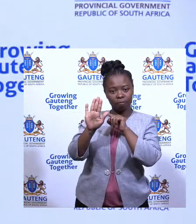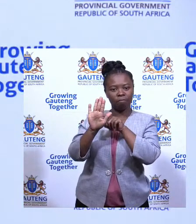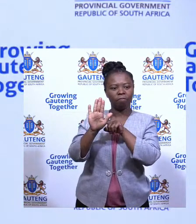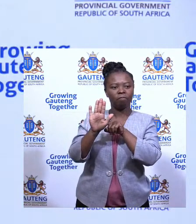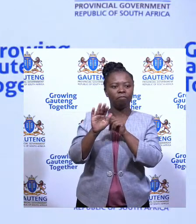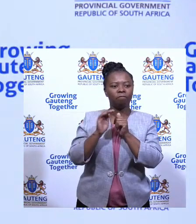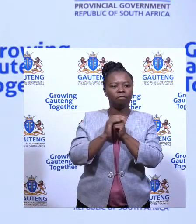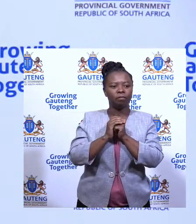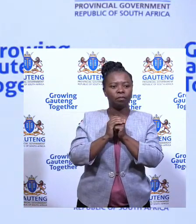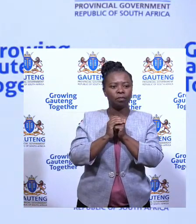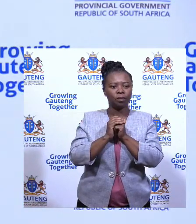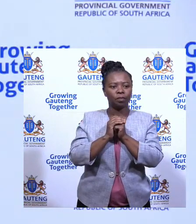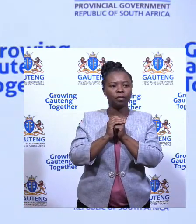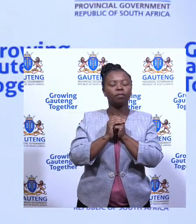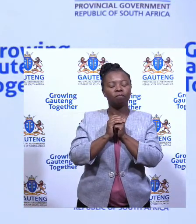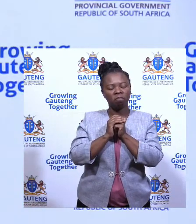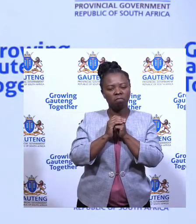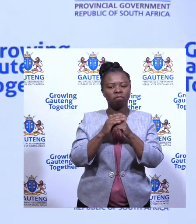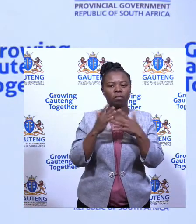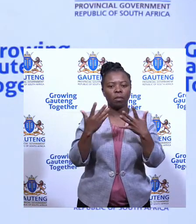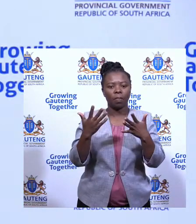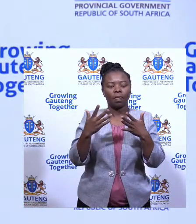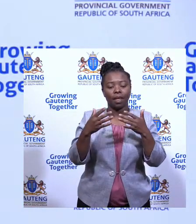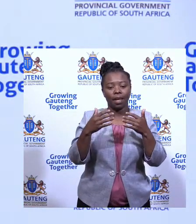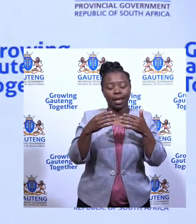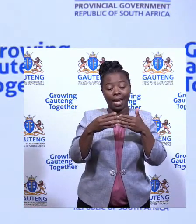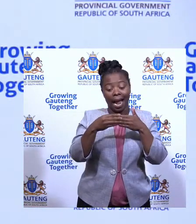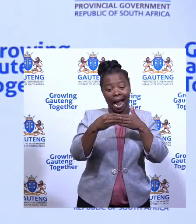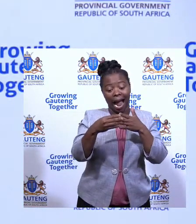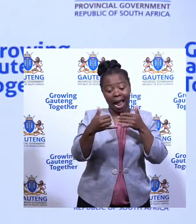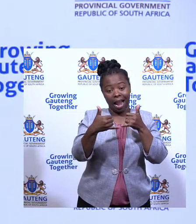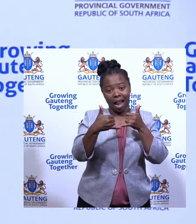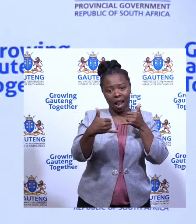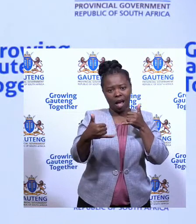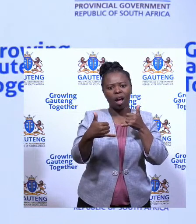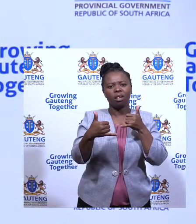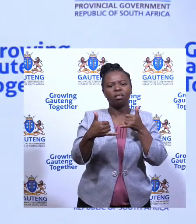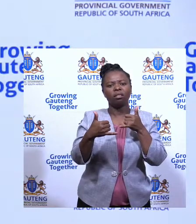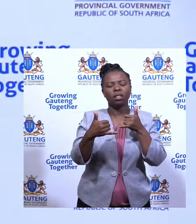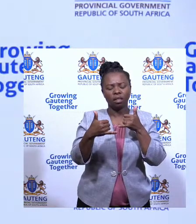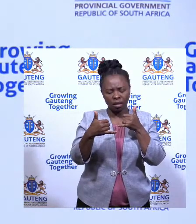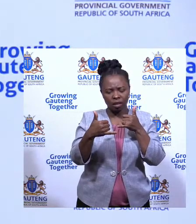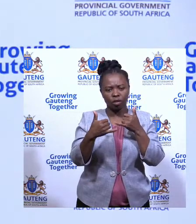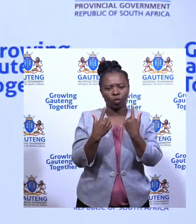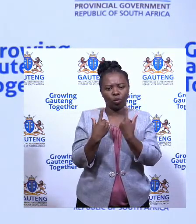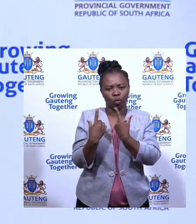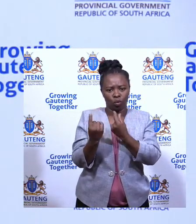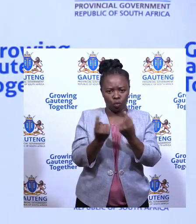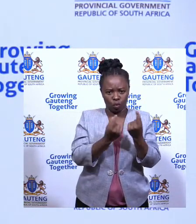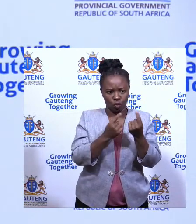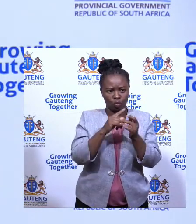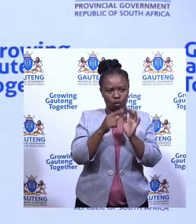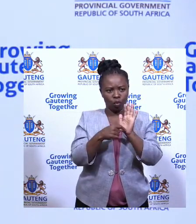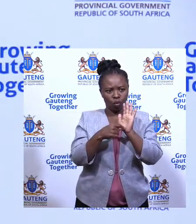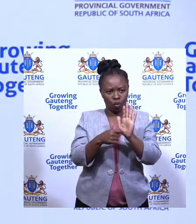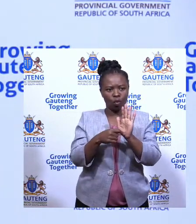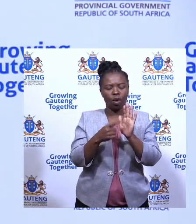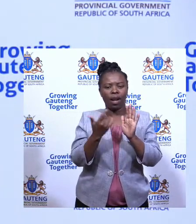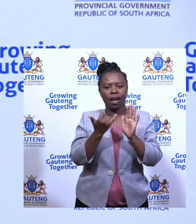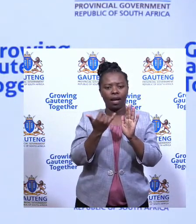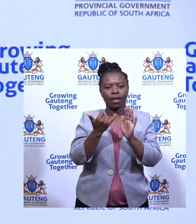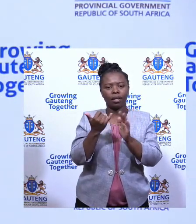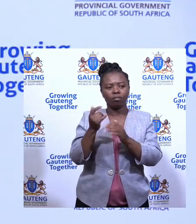took the lead to develop guidelines. Specifically, what we were focusing on guidelines was on the quarantine